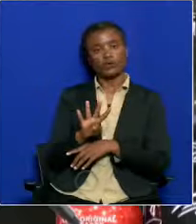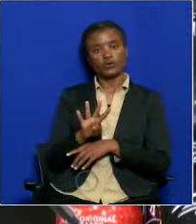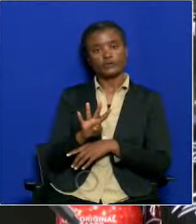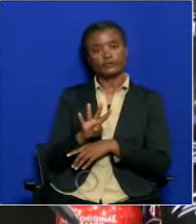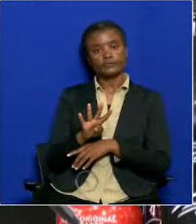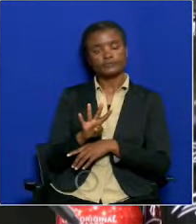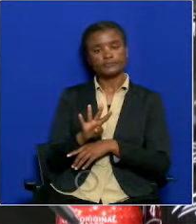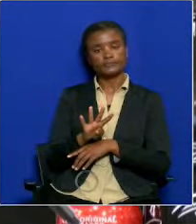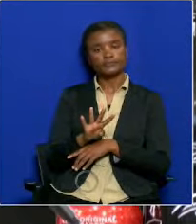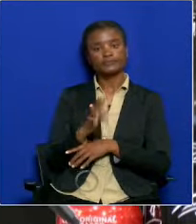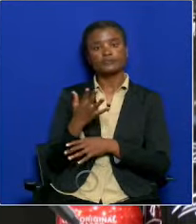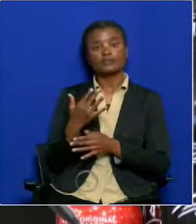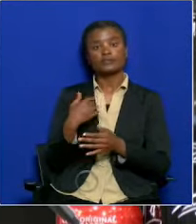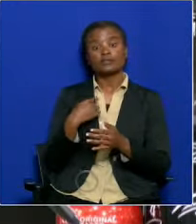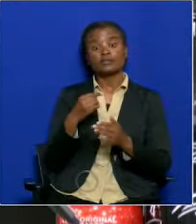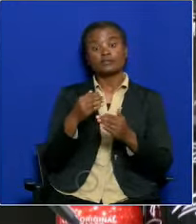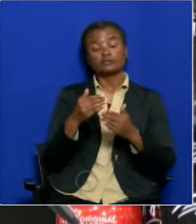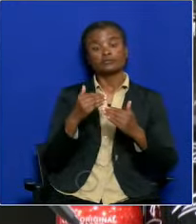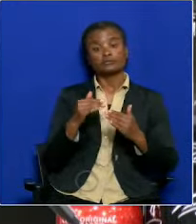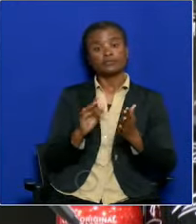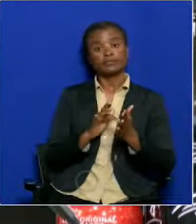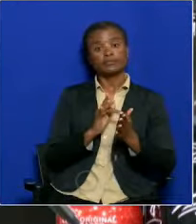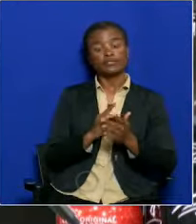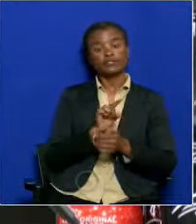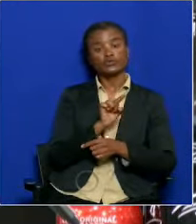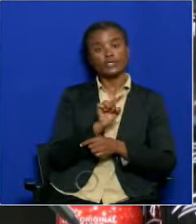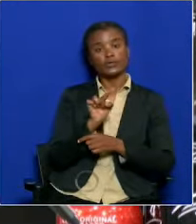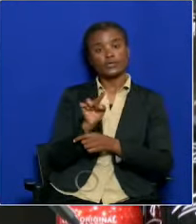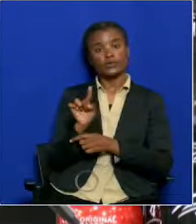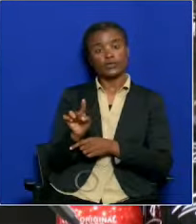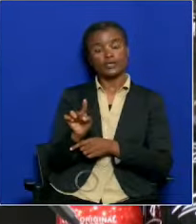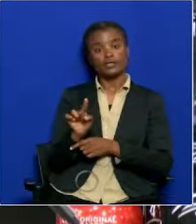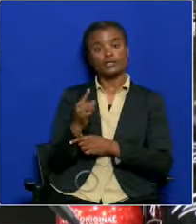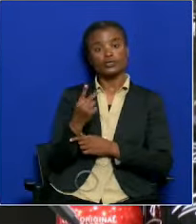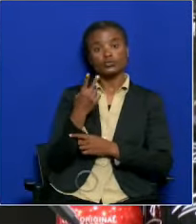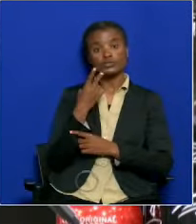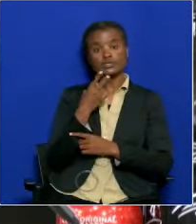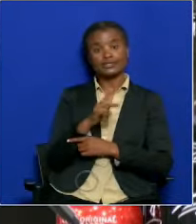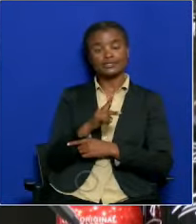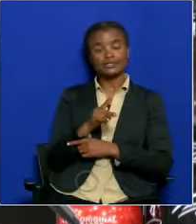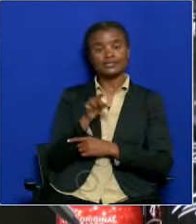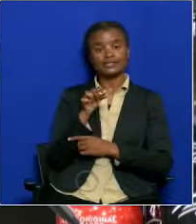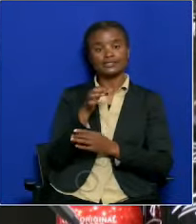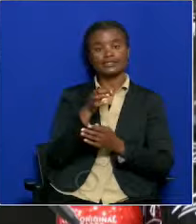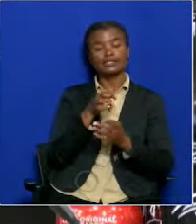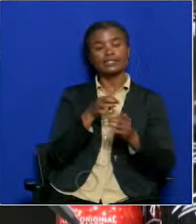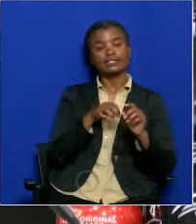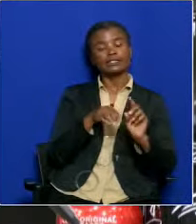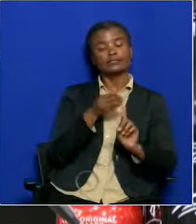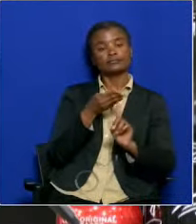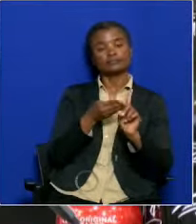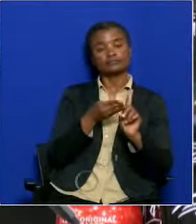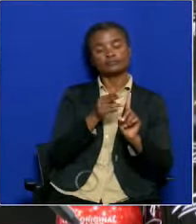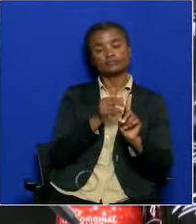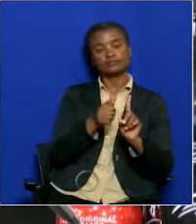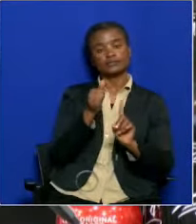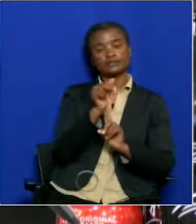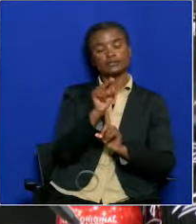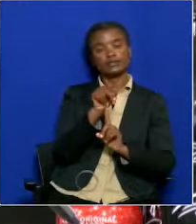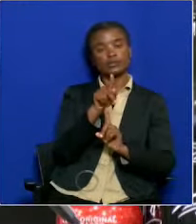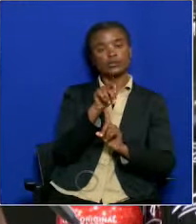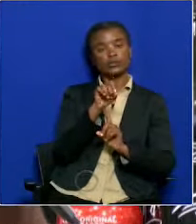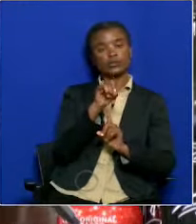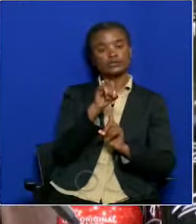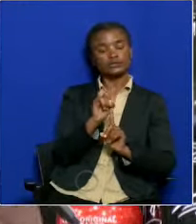to page 111, you will see there, it's Sergeant Nkosi sending CAT's contact information to the